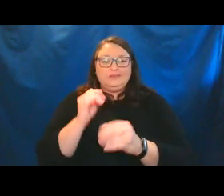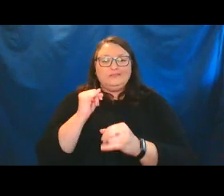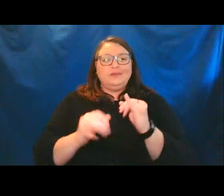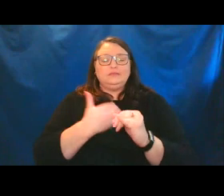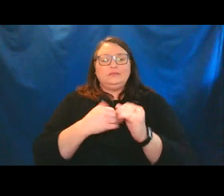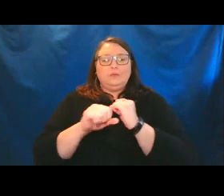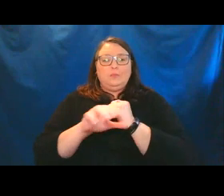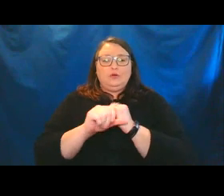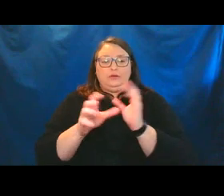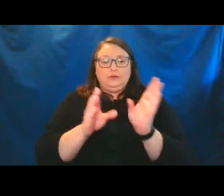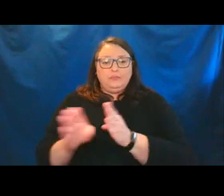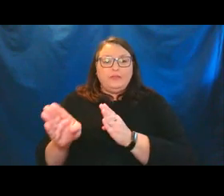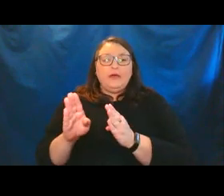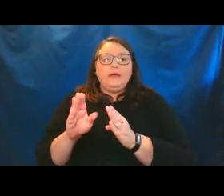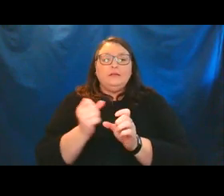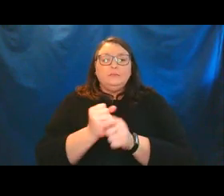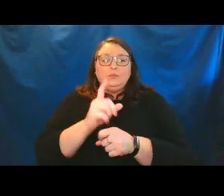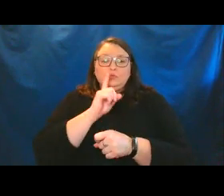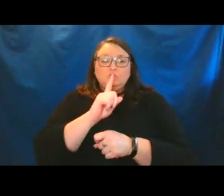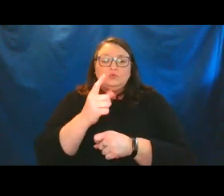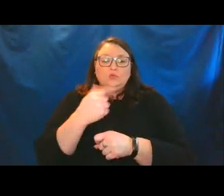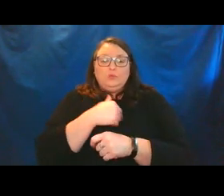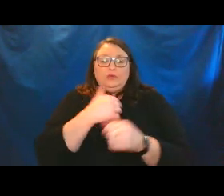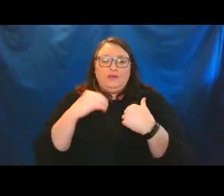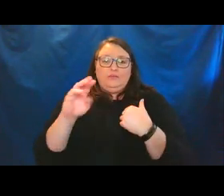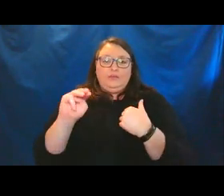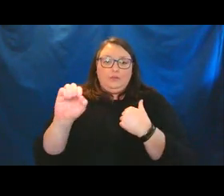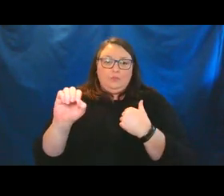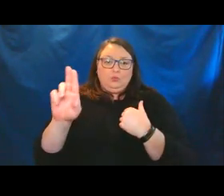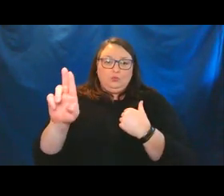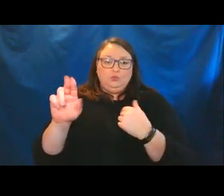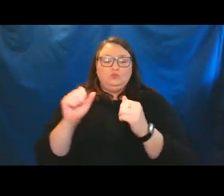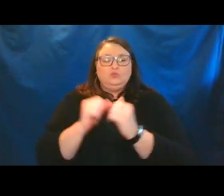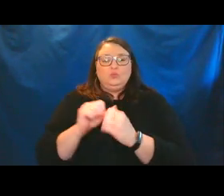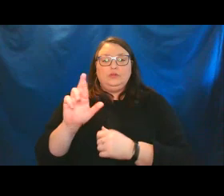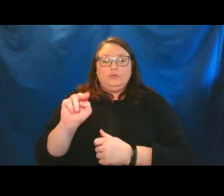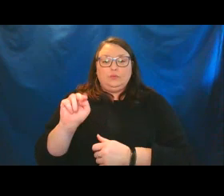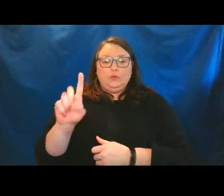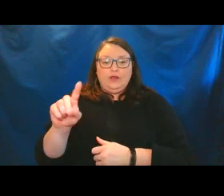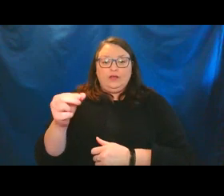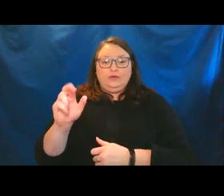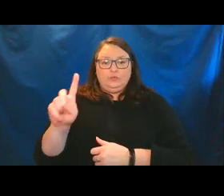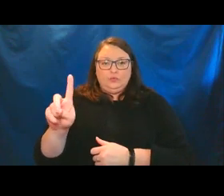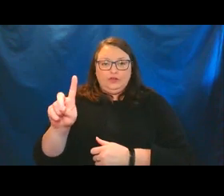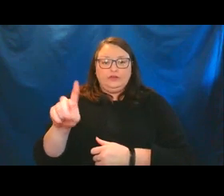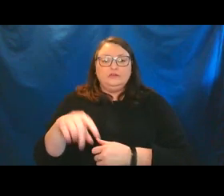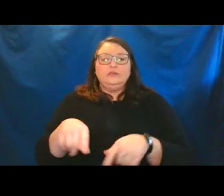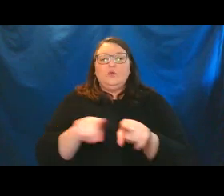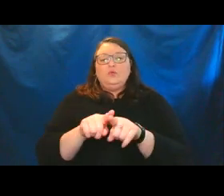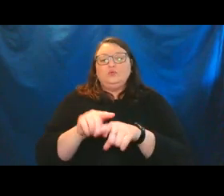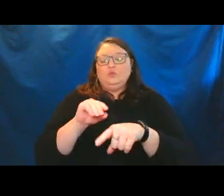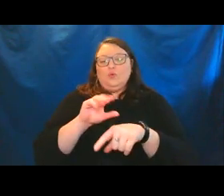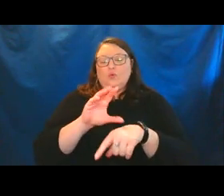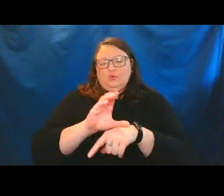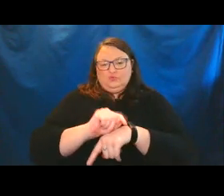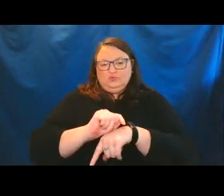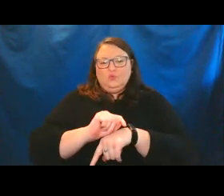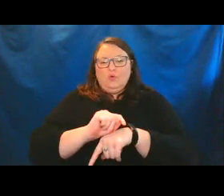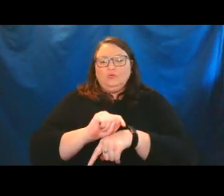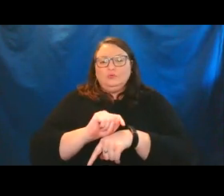secure MOUs with grant and real alternatives who's going to be working on the solar, and begin consultant onboarding and program rollouts.